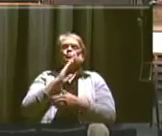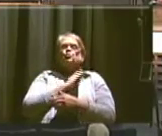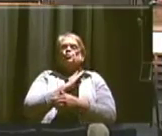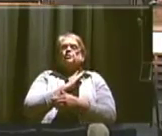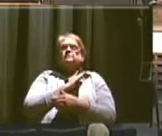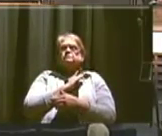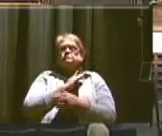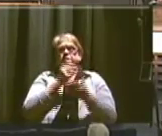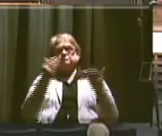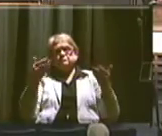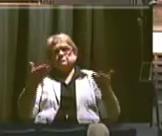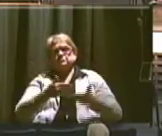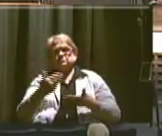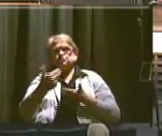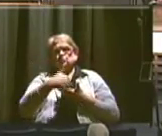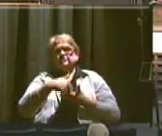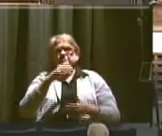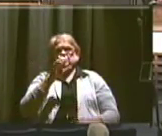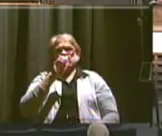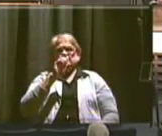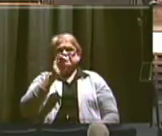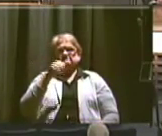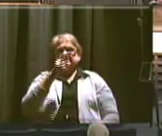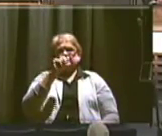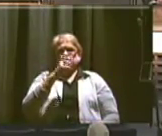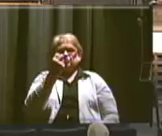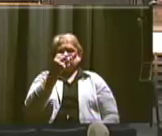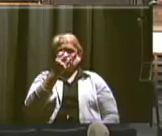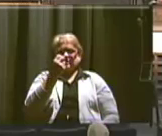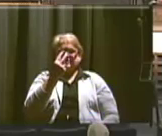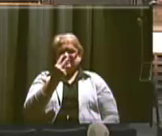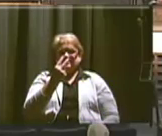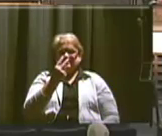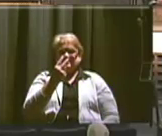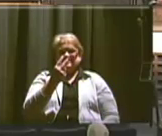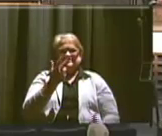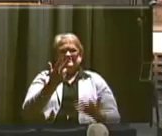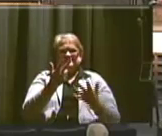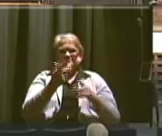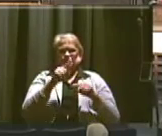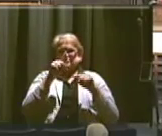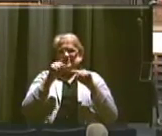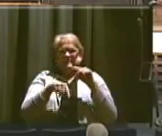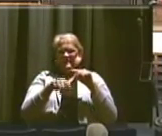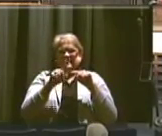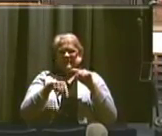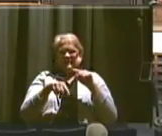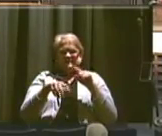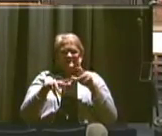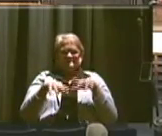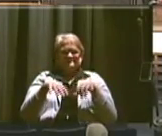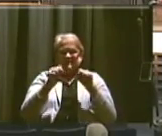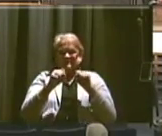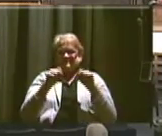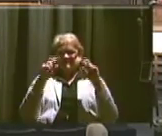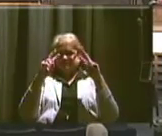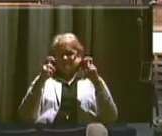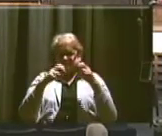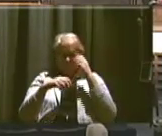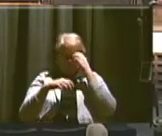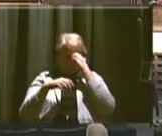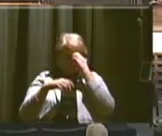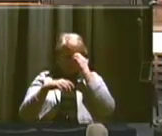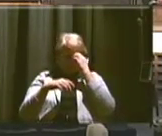12th, the board couldn't really take up this matter. Next, there is